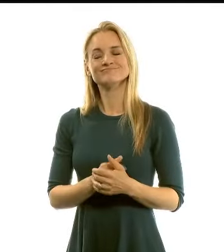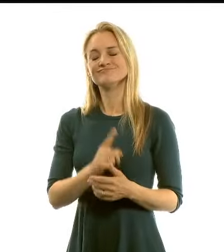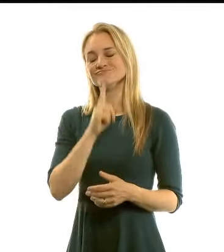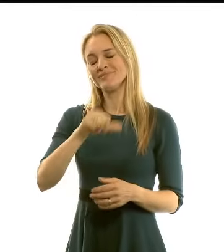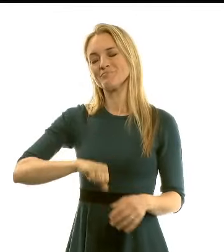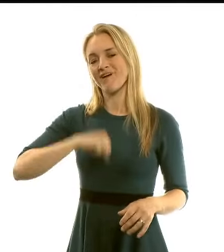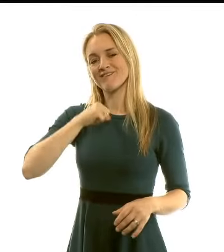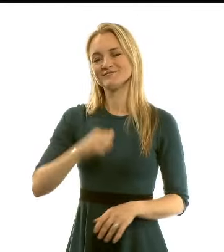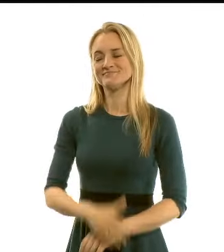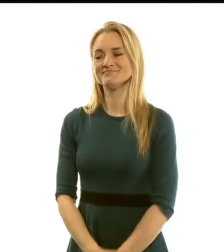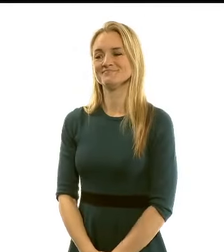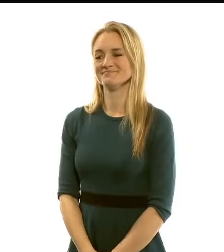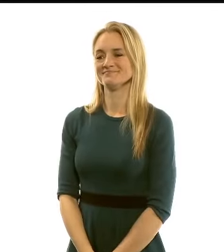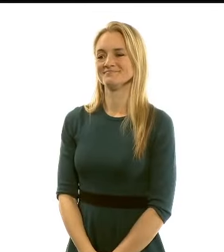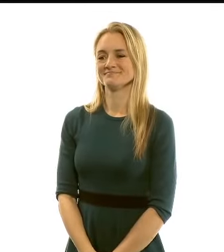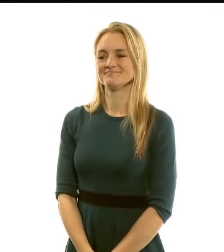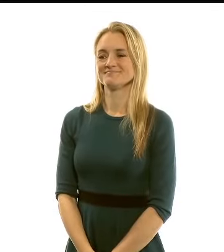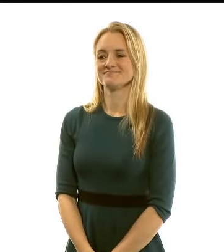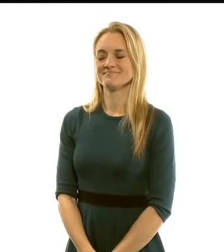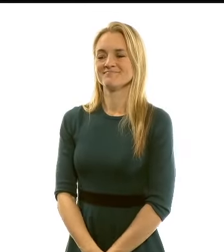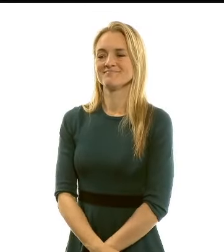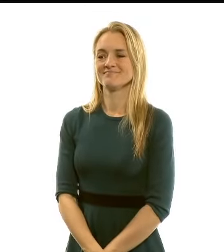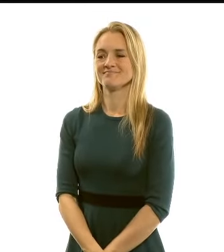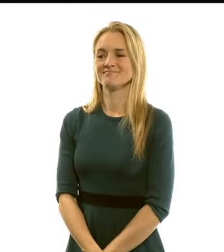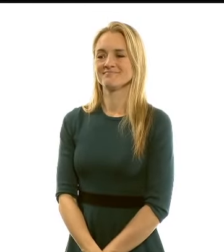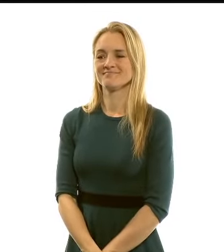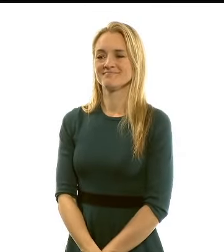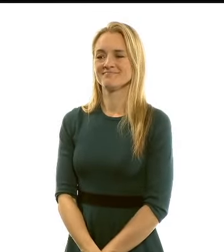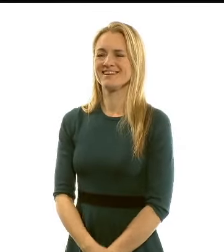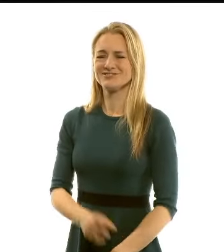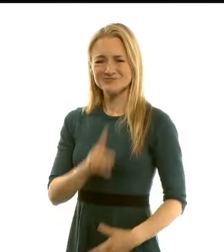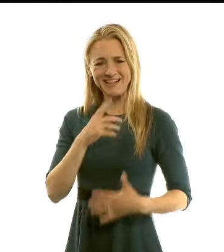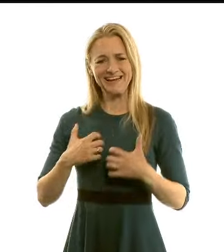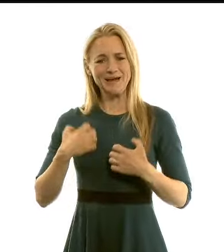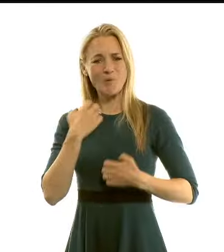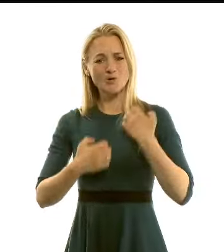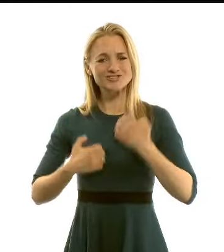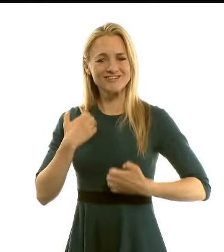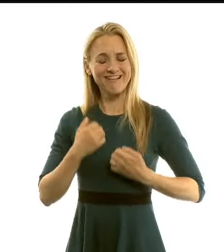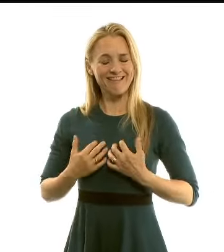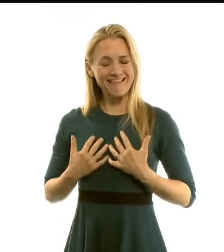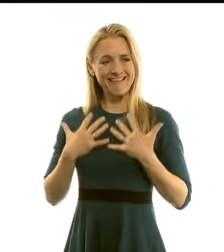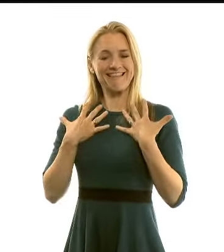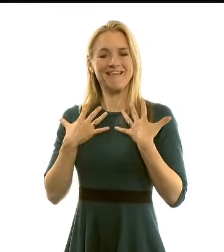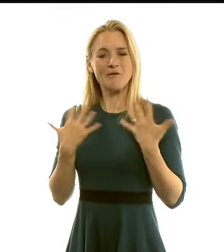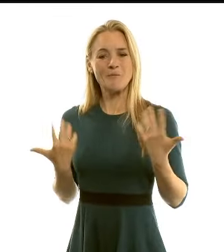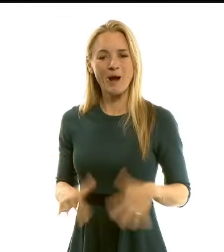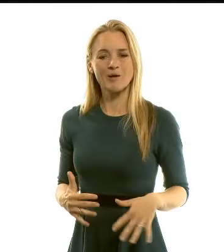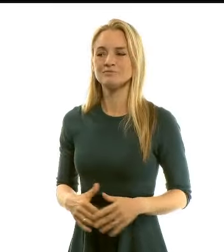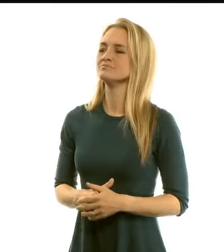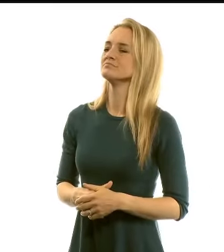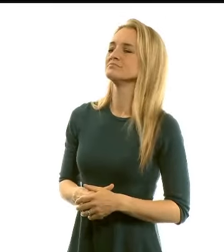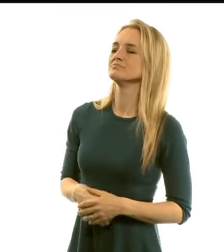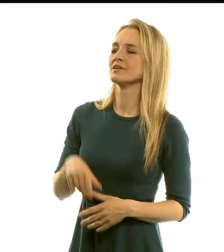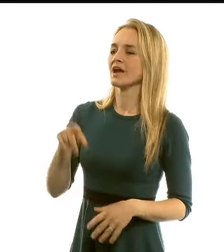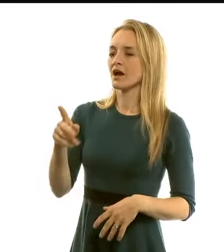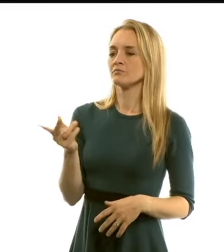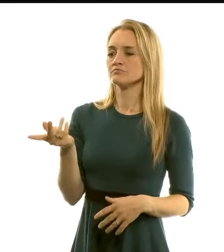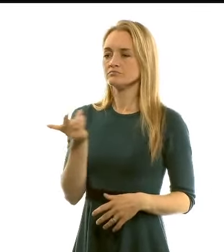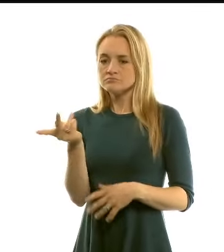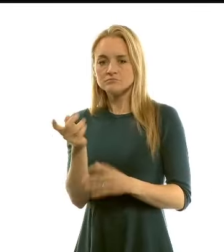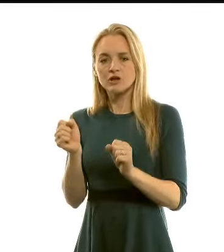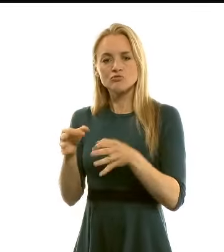continuously turning the cake. It's quite emotional. Sarita and Randall, talk us through your builds. Absolutely.